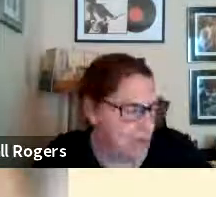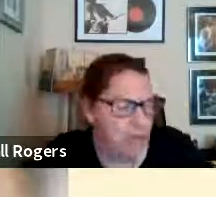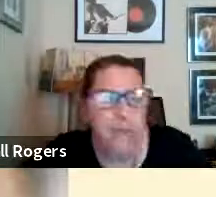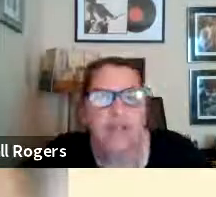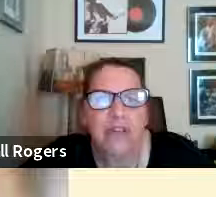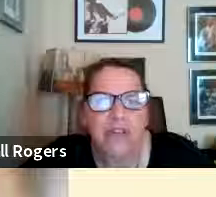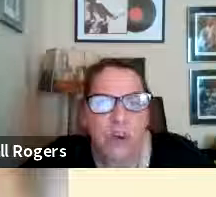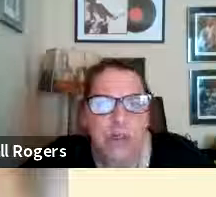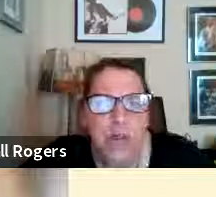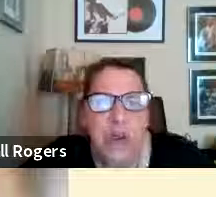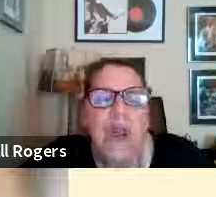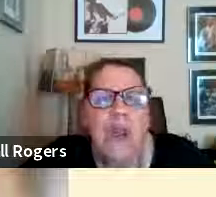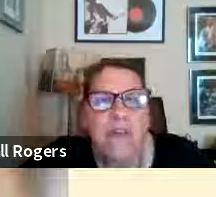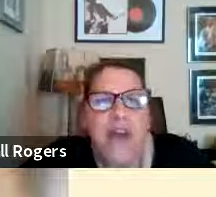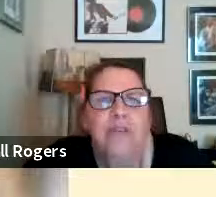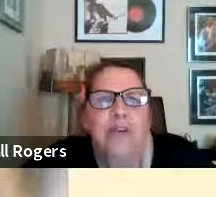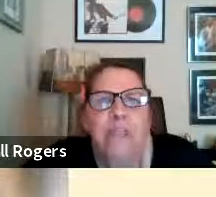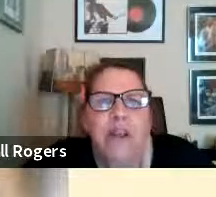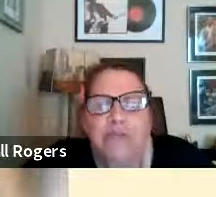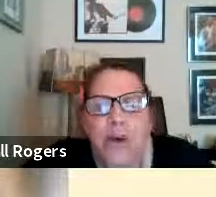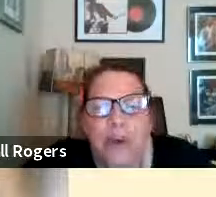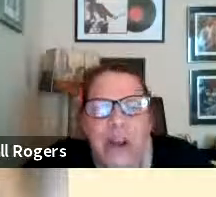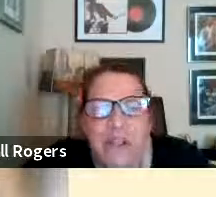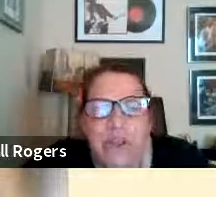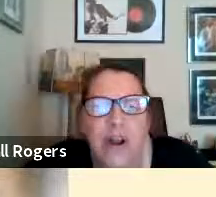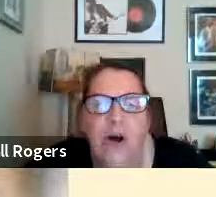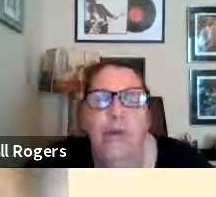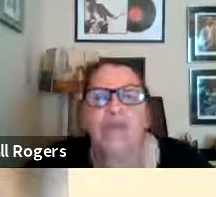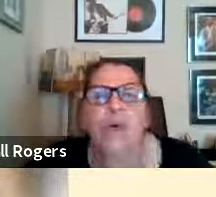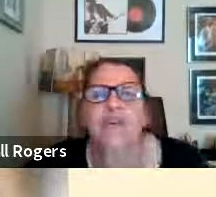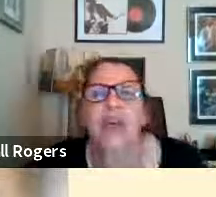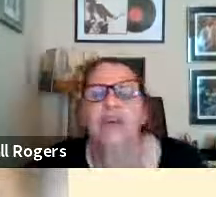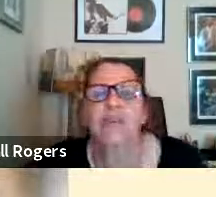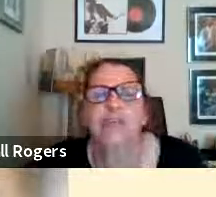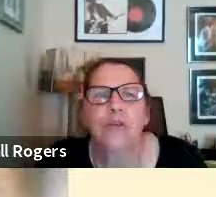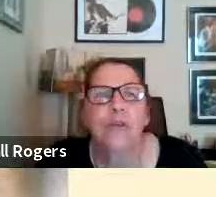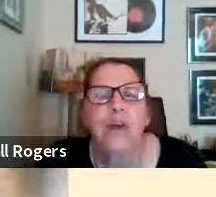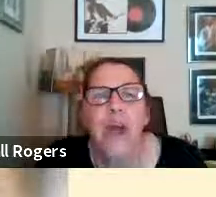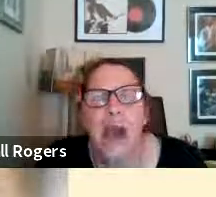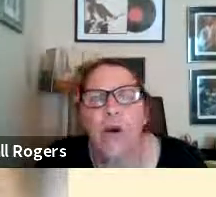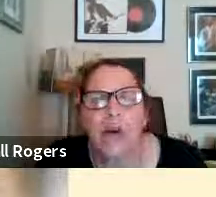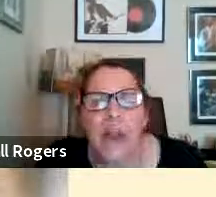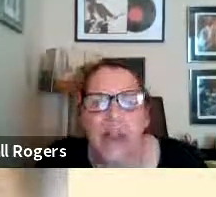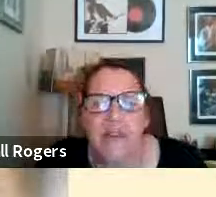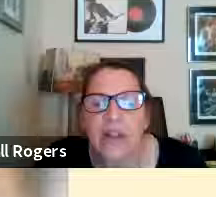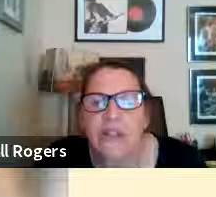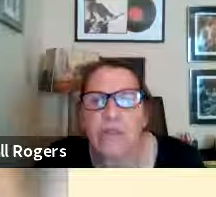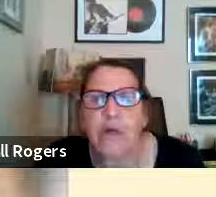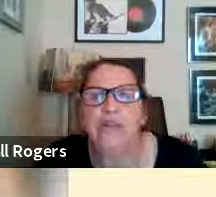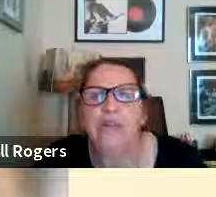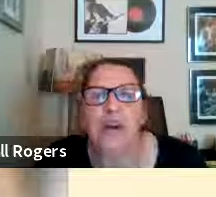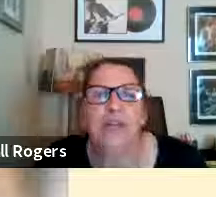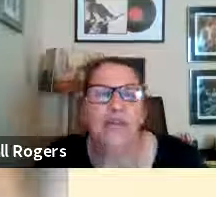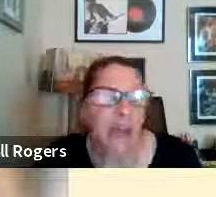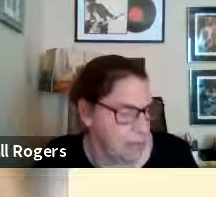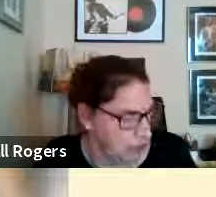incredible amount of information to share with you. And thank you to everybody at Folk Alliance for their help. And of course, thank you to our ASL